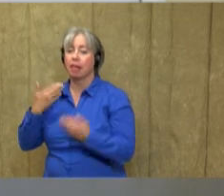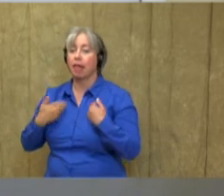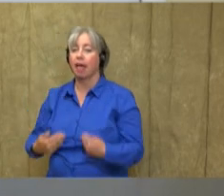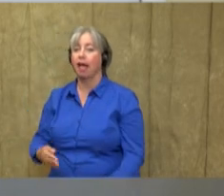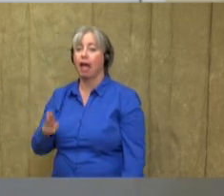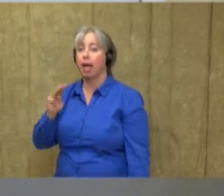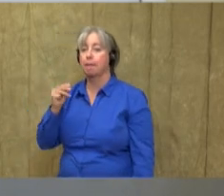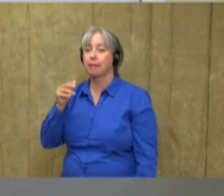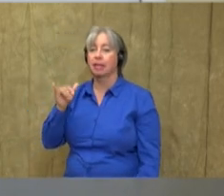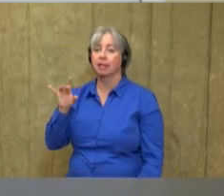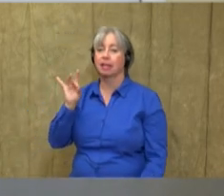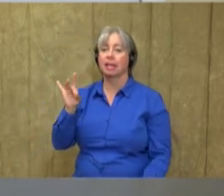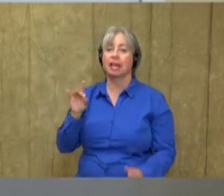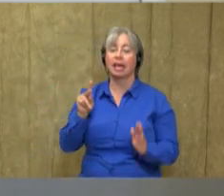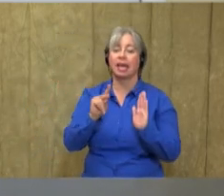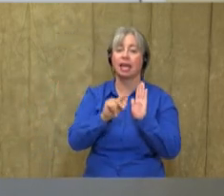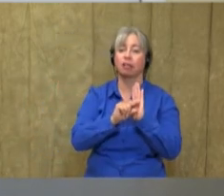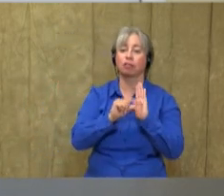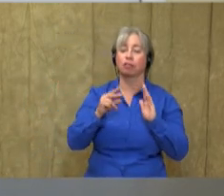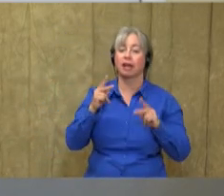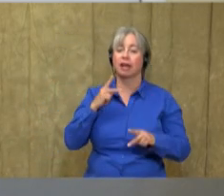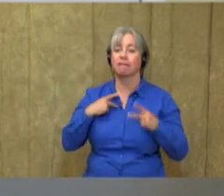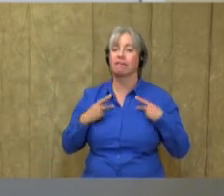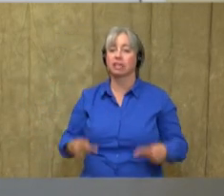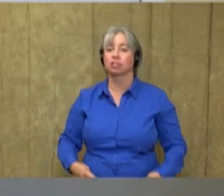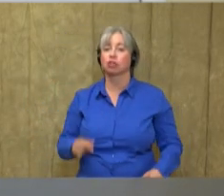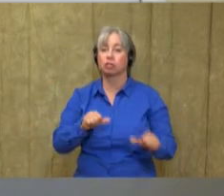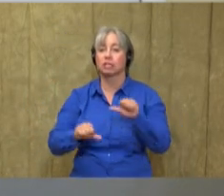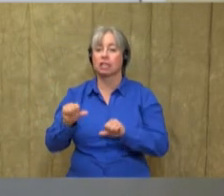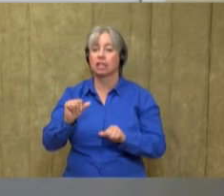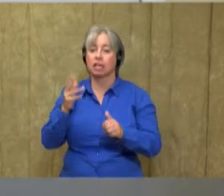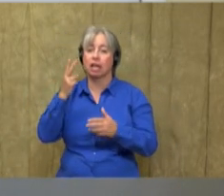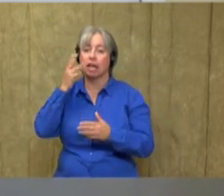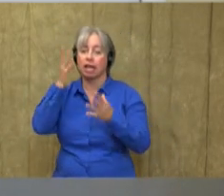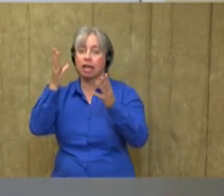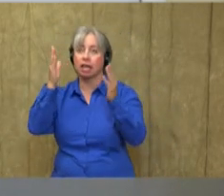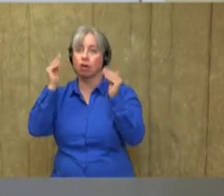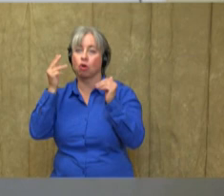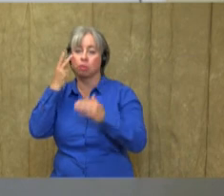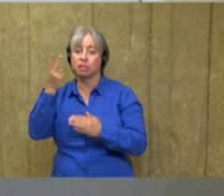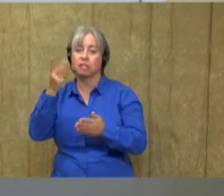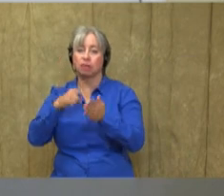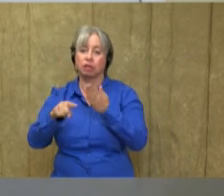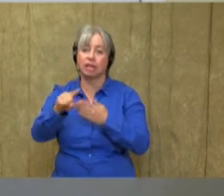Miss May. This has been 8th grade physical science. I hope to see you back next Wednesday at 10:30.